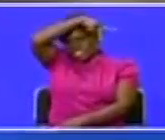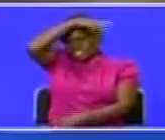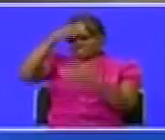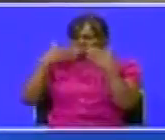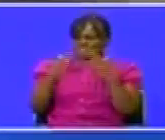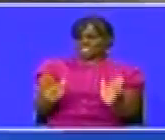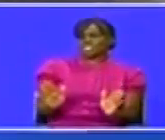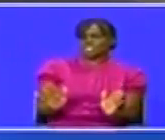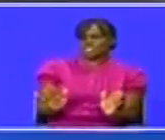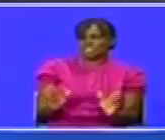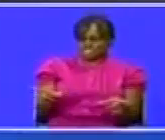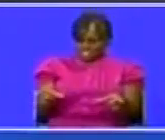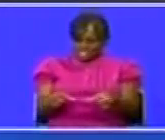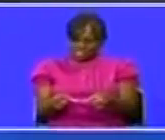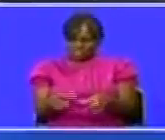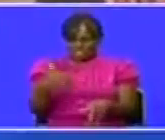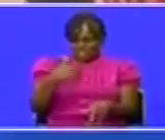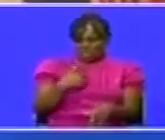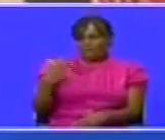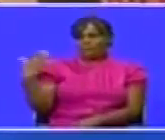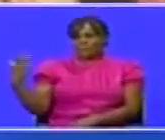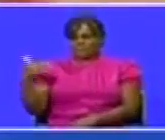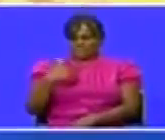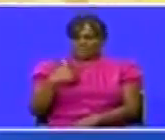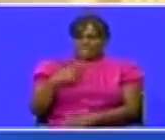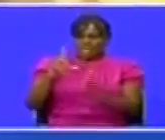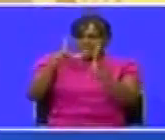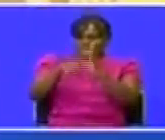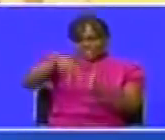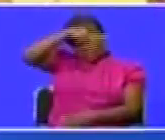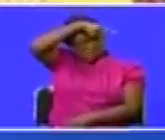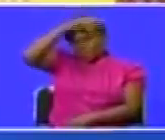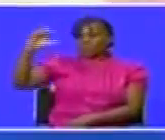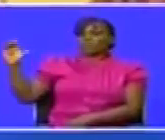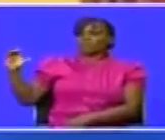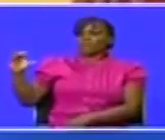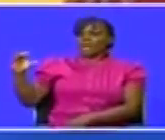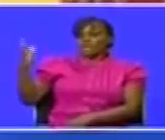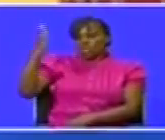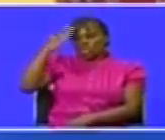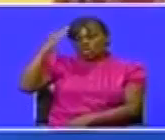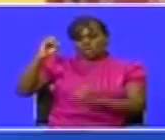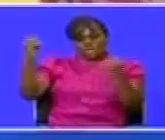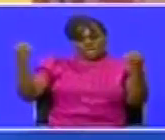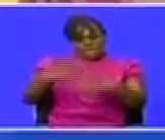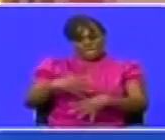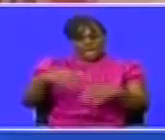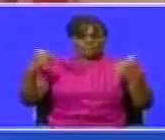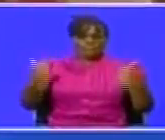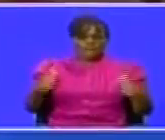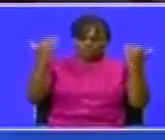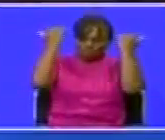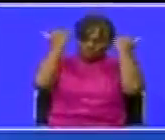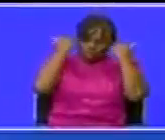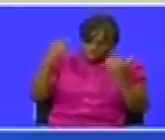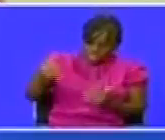I'm a graduate, and I have the papers. How he will later graduate as Clifford Ndungu Waititu is what the court will have to